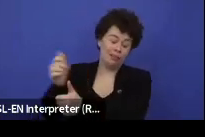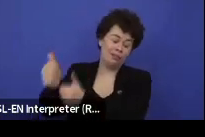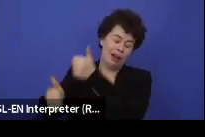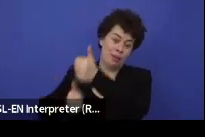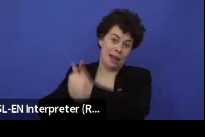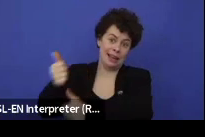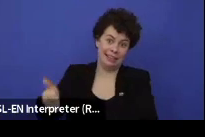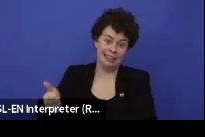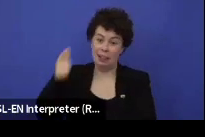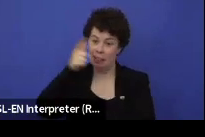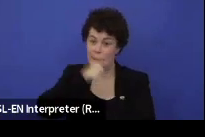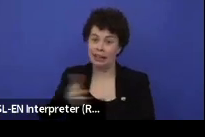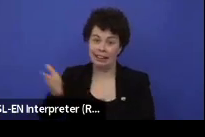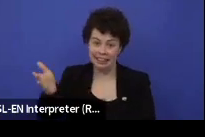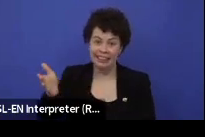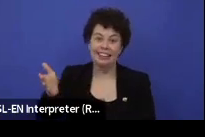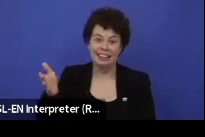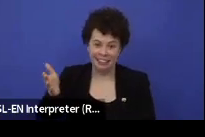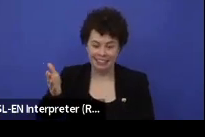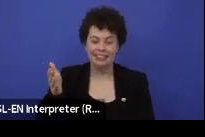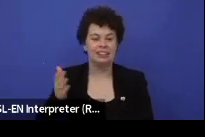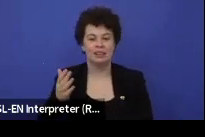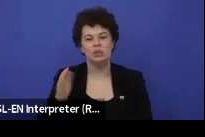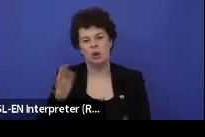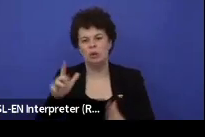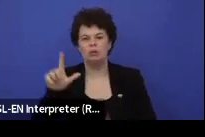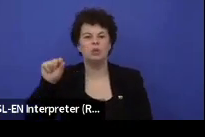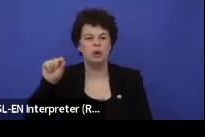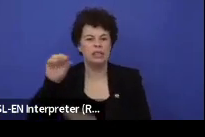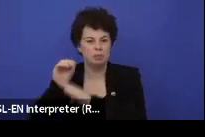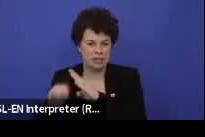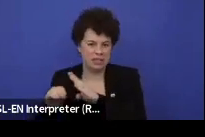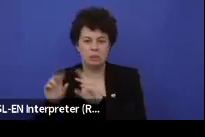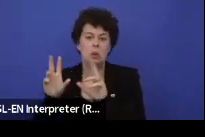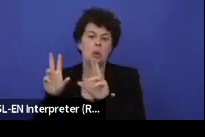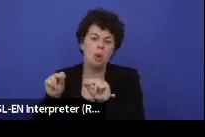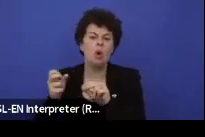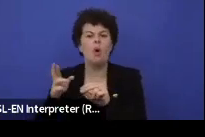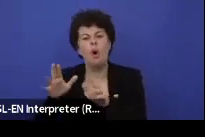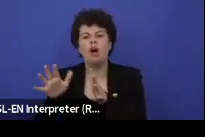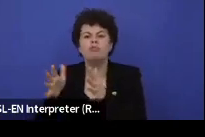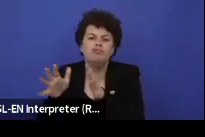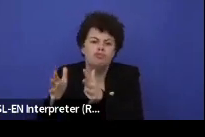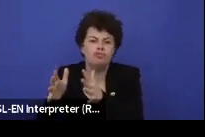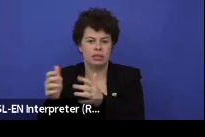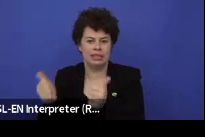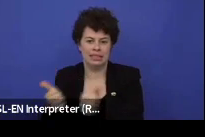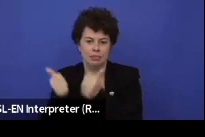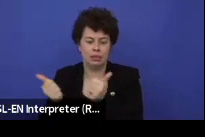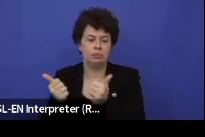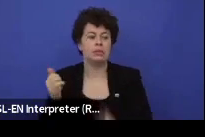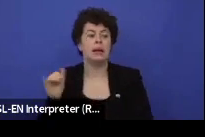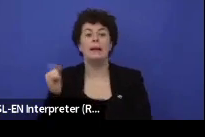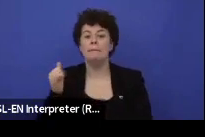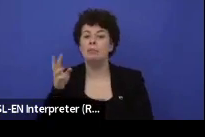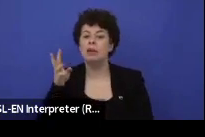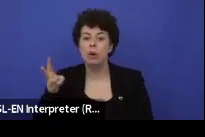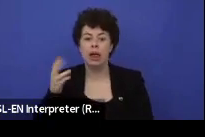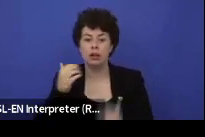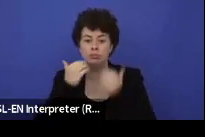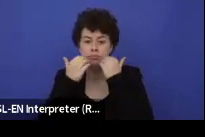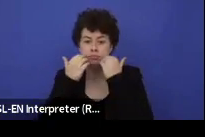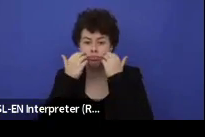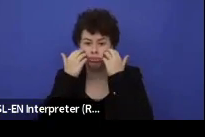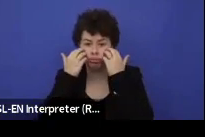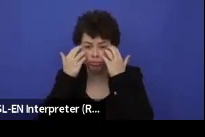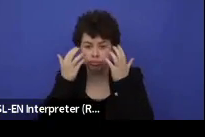great. So yeah, 1 in 5, no or mild symptoms. They might experience a hot flash. More